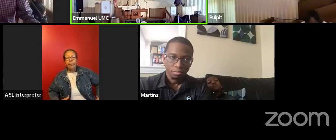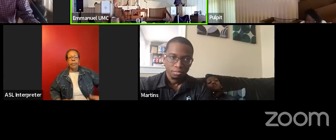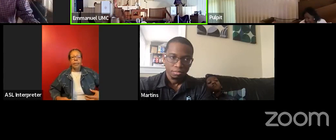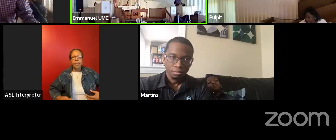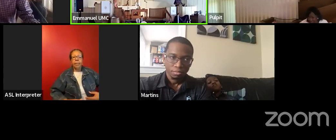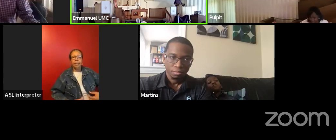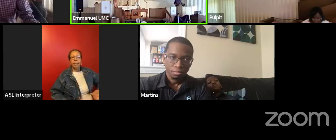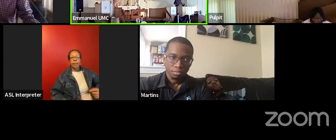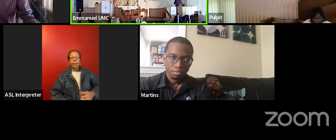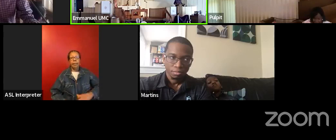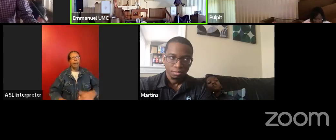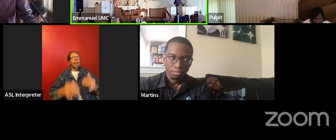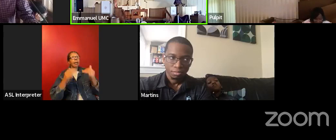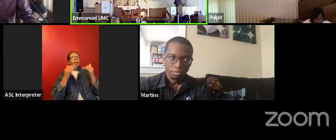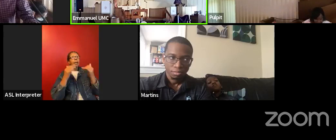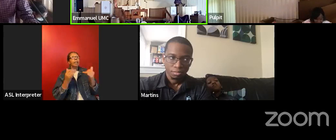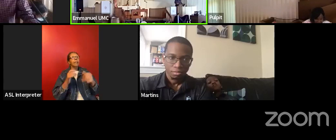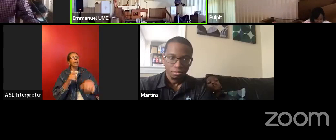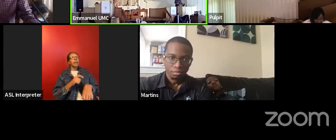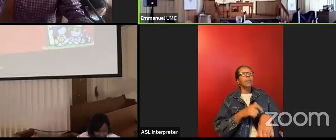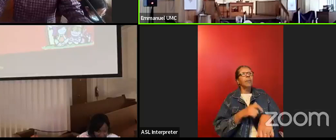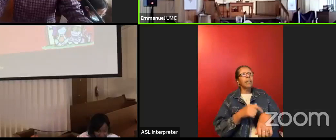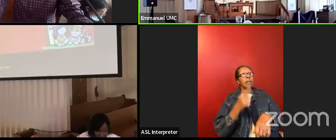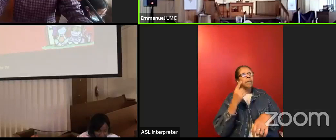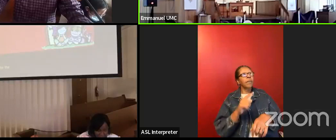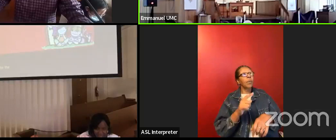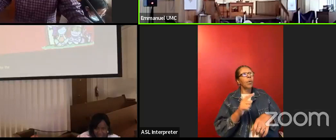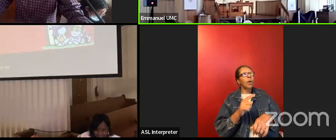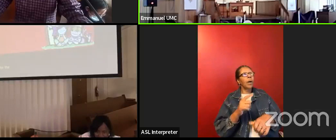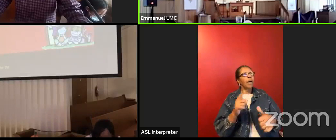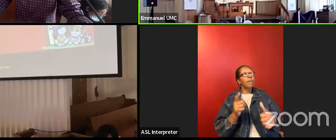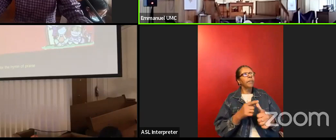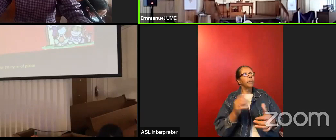Now is the time for the hymn of praise, number